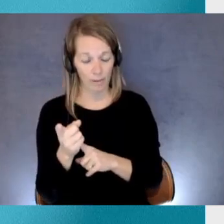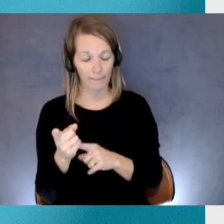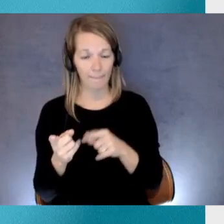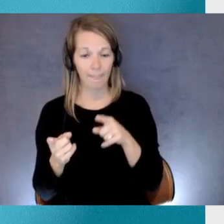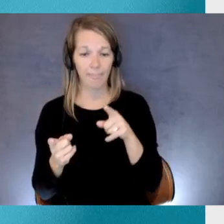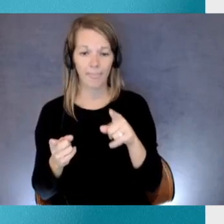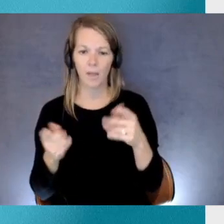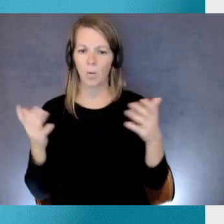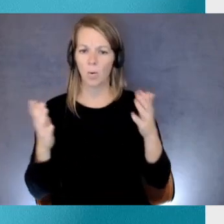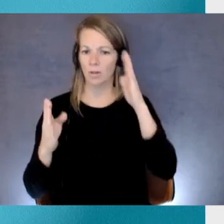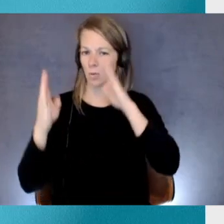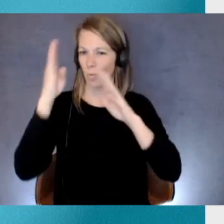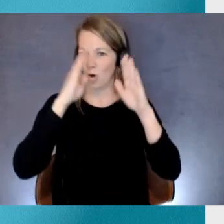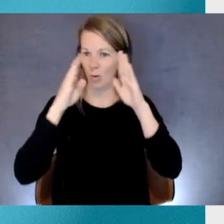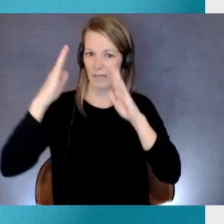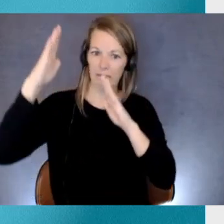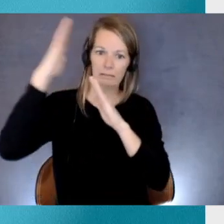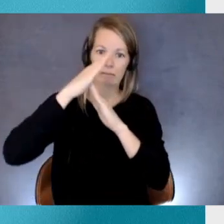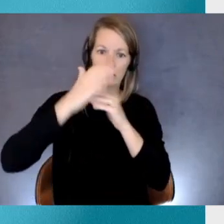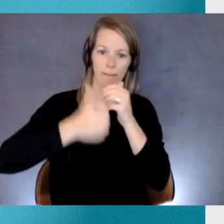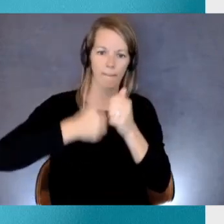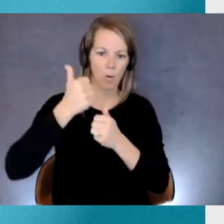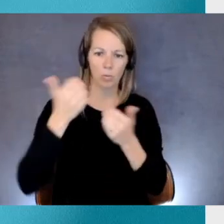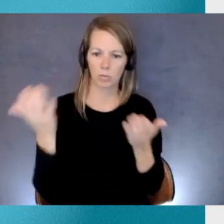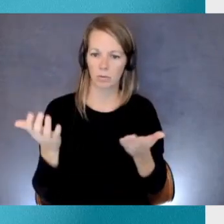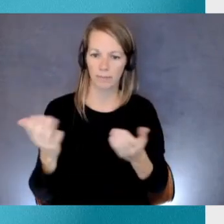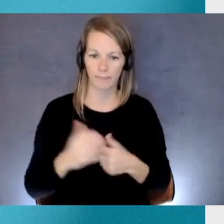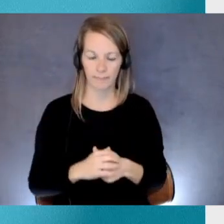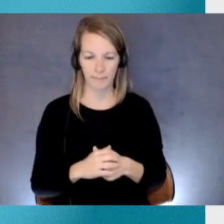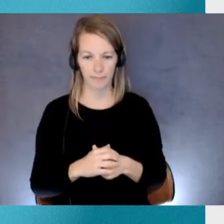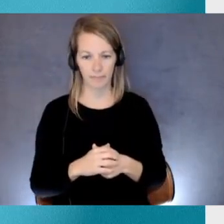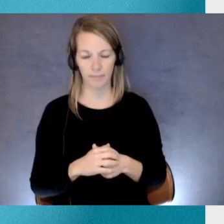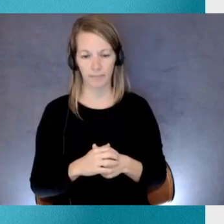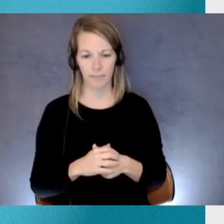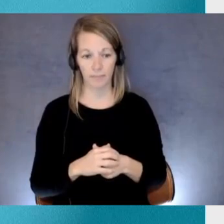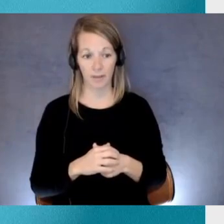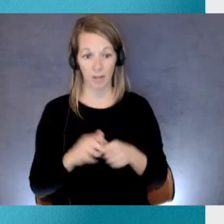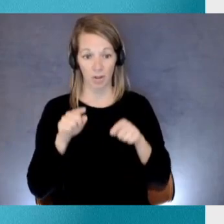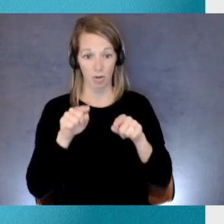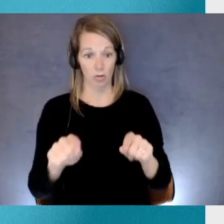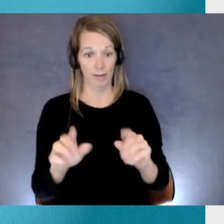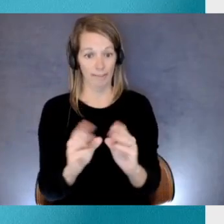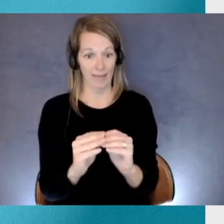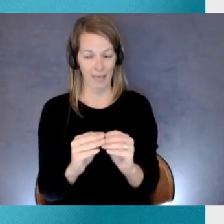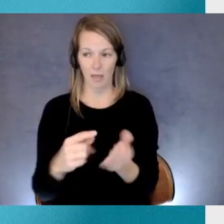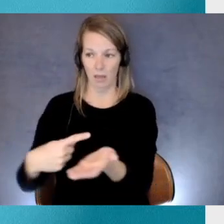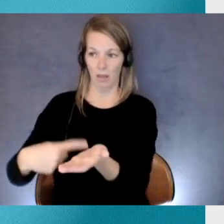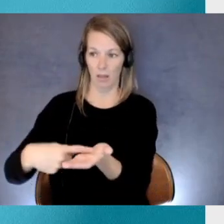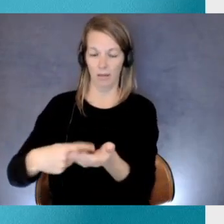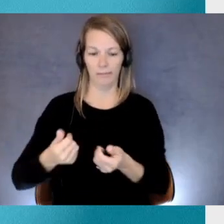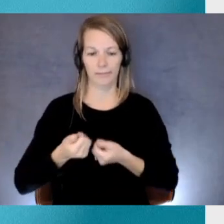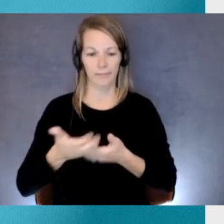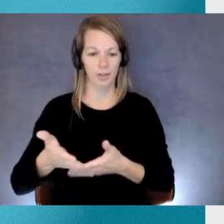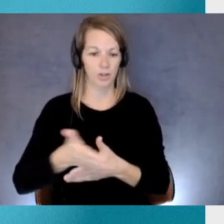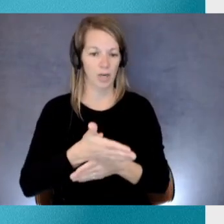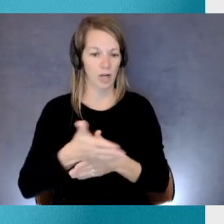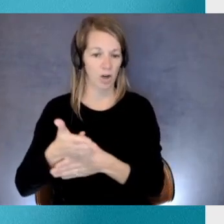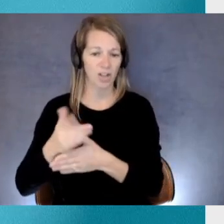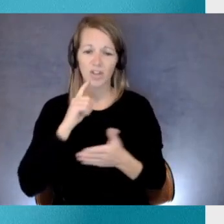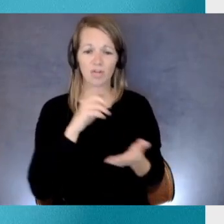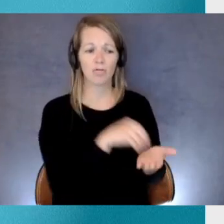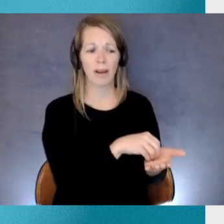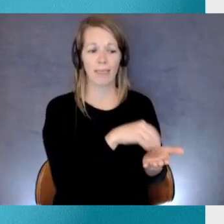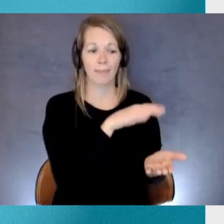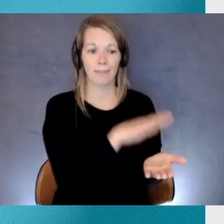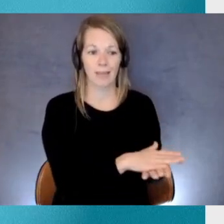is worrying you the most. And again, the hope is that in the meeting that people share these things. And even just writing these things down,